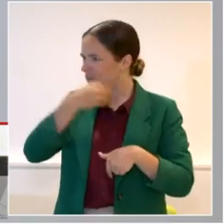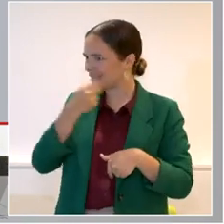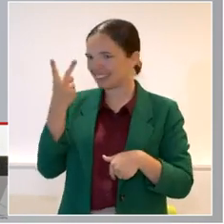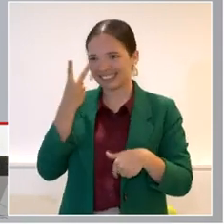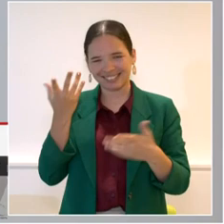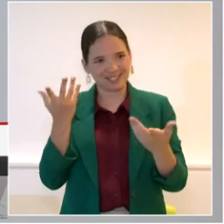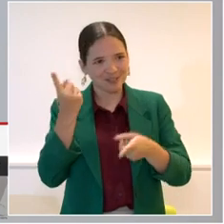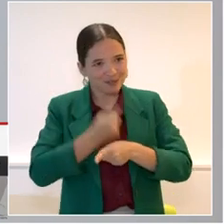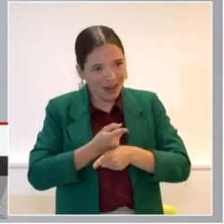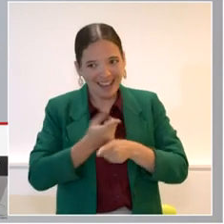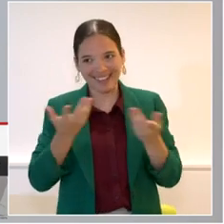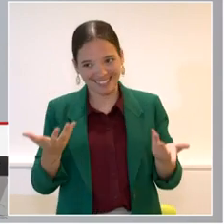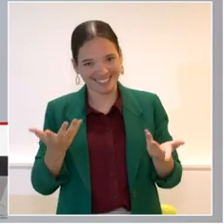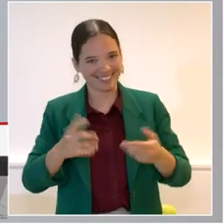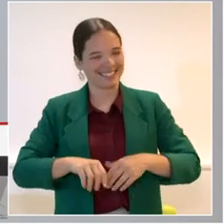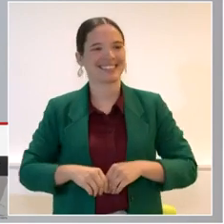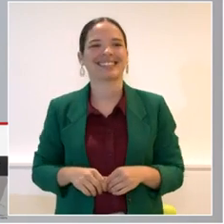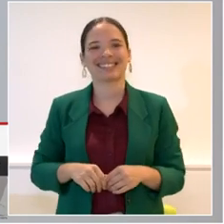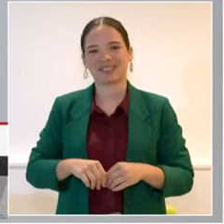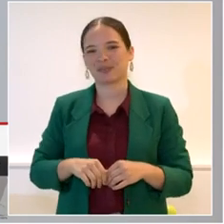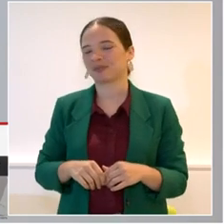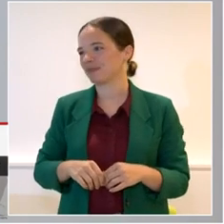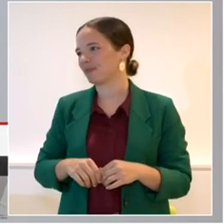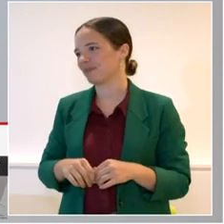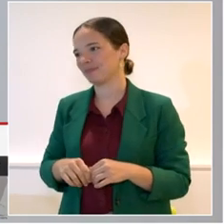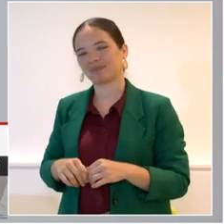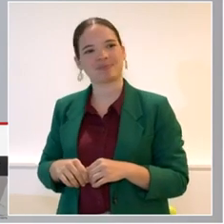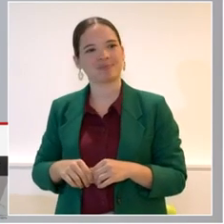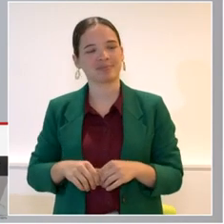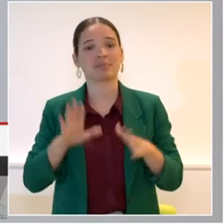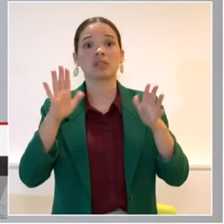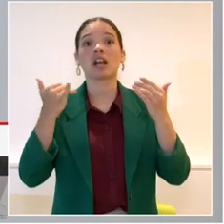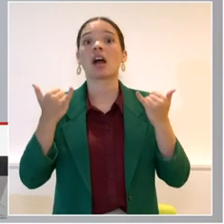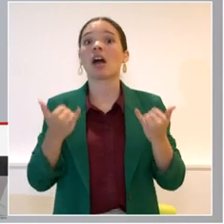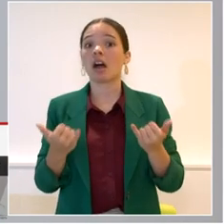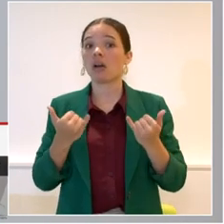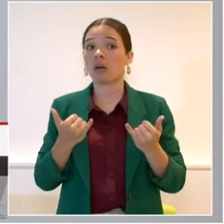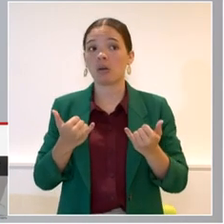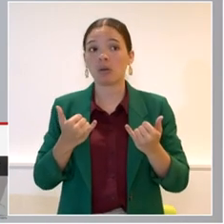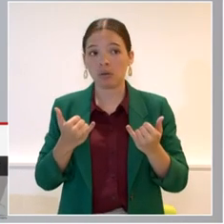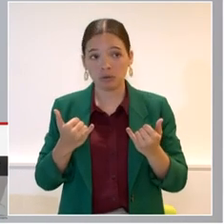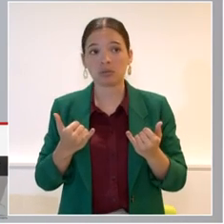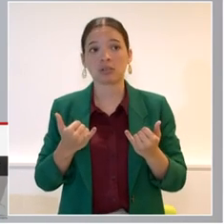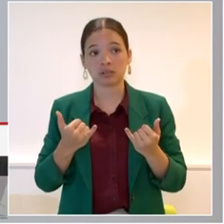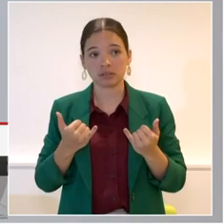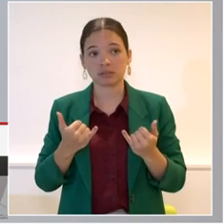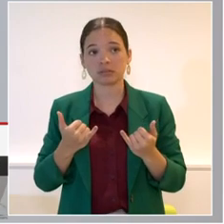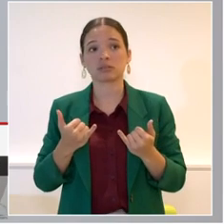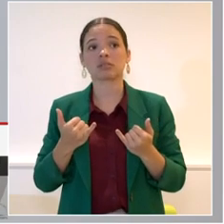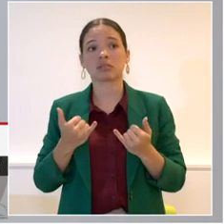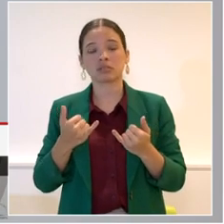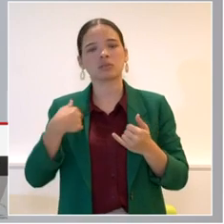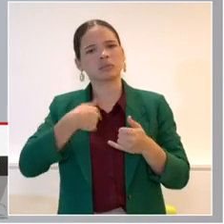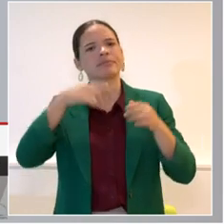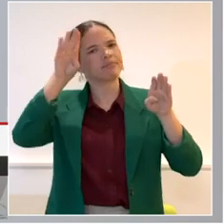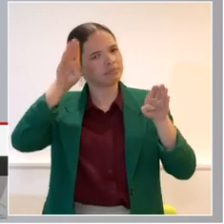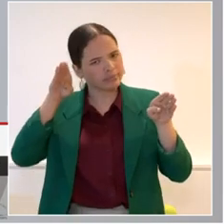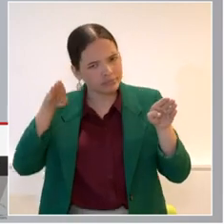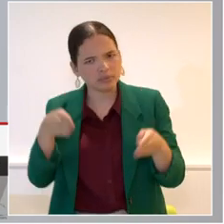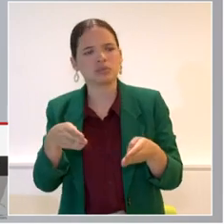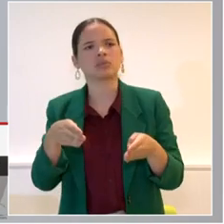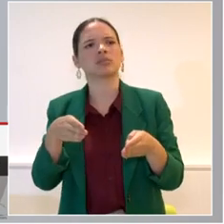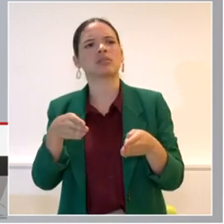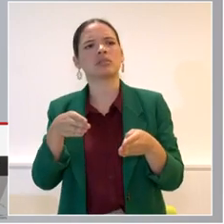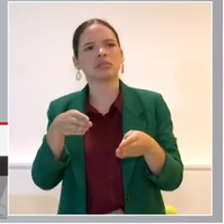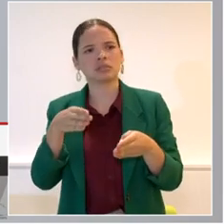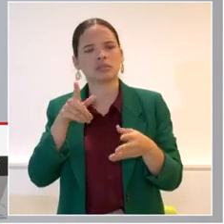on Taylor Street. And so now we are also focused on the